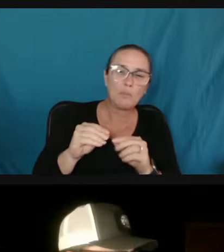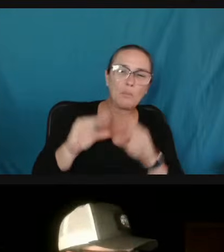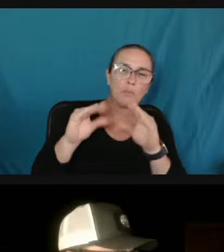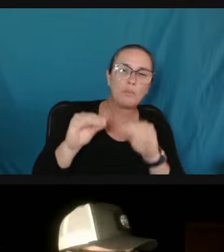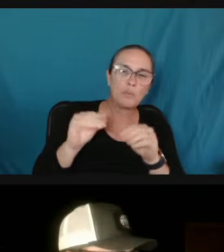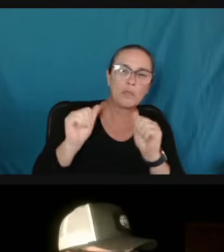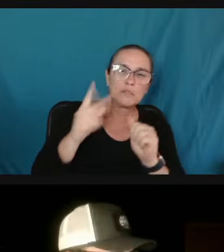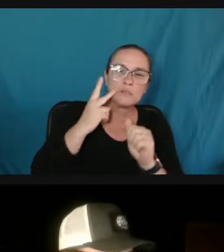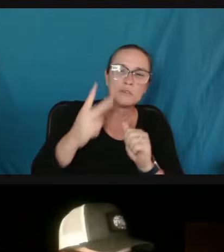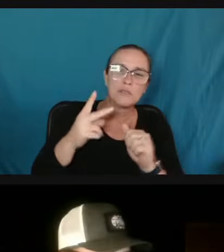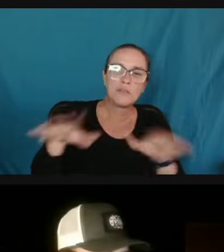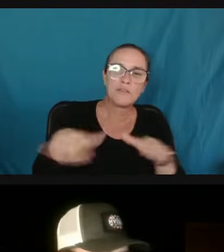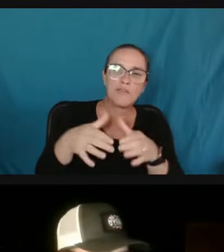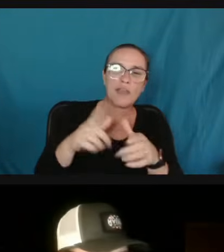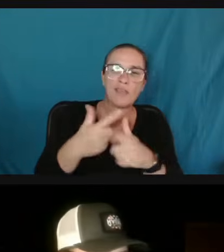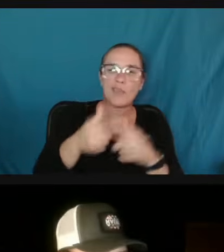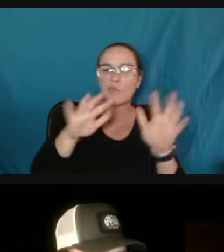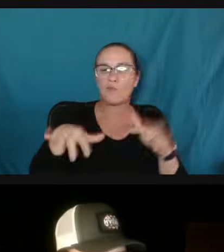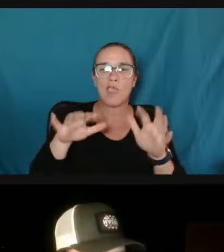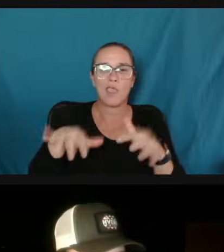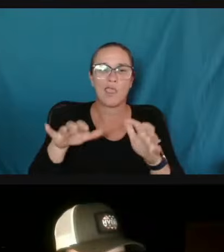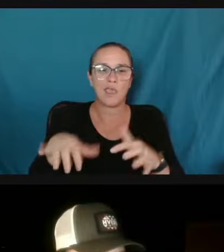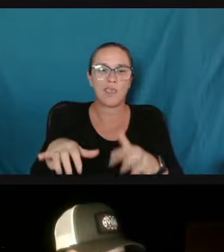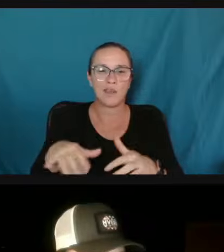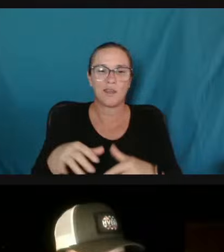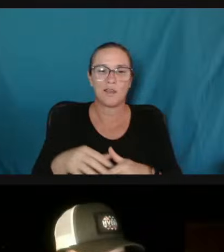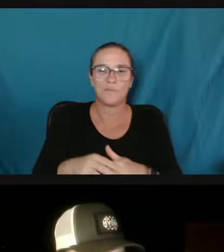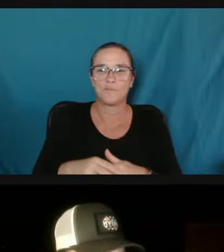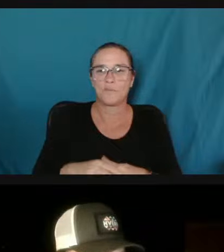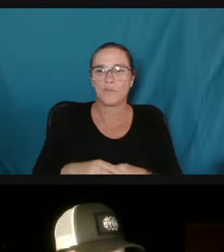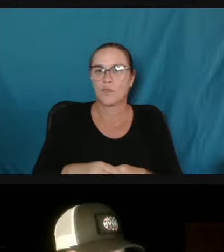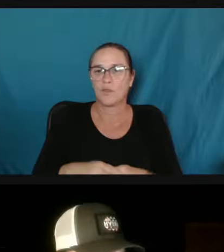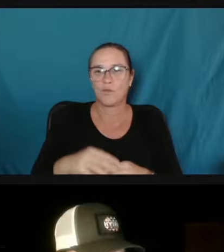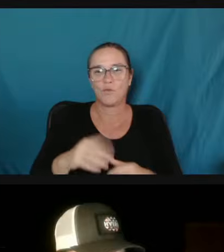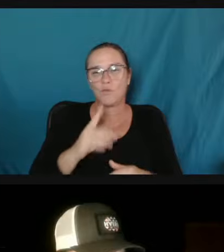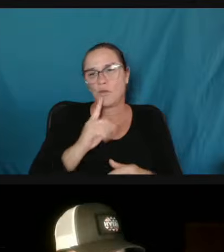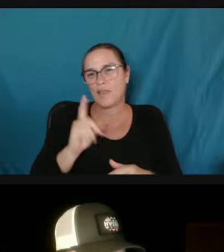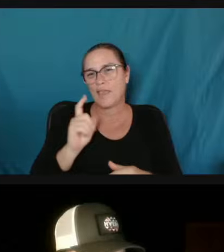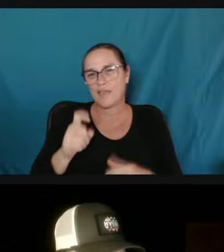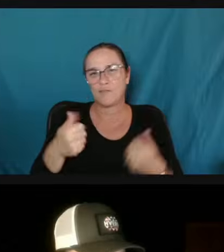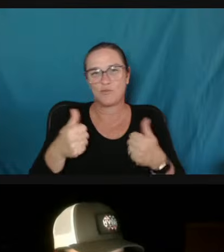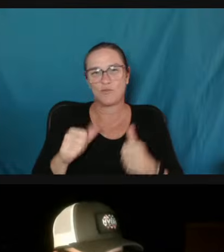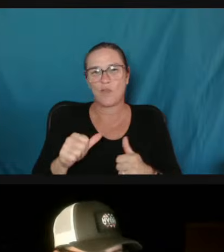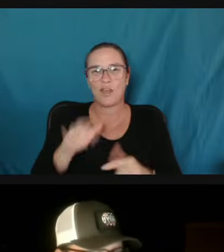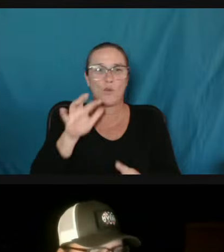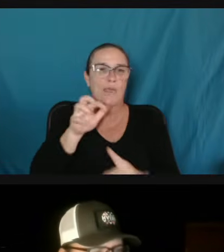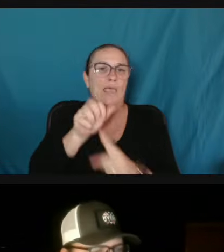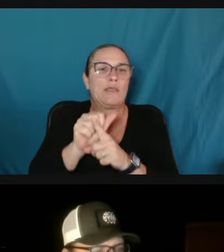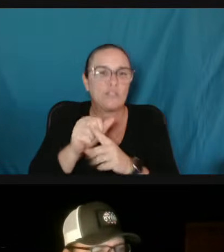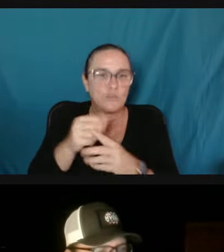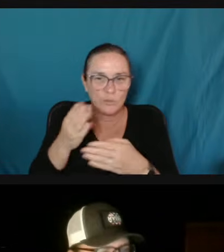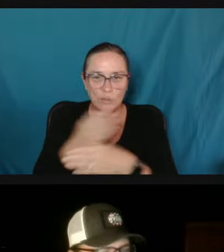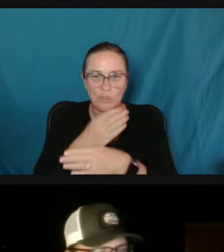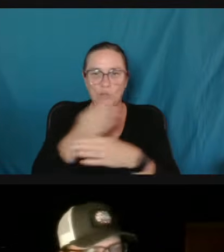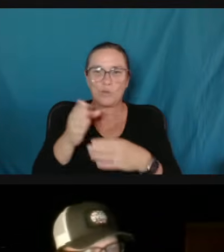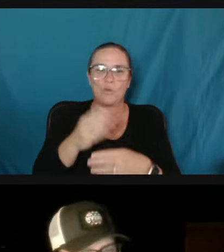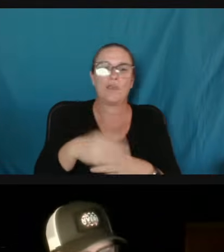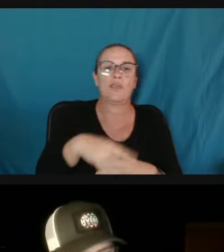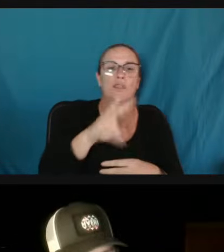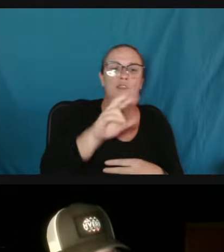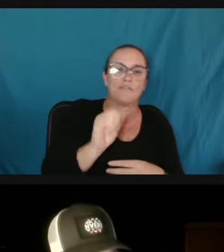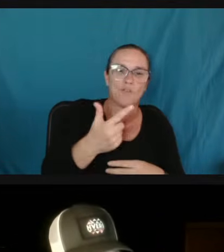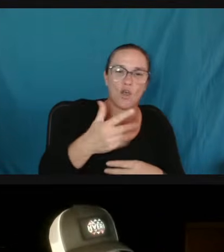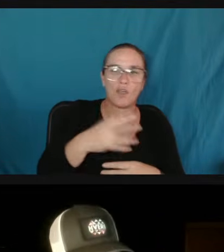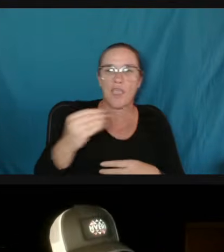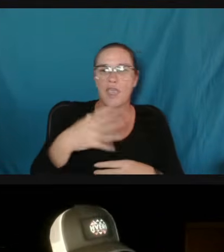in, and you really have to catch the views between the fog and whiteouts that come along with